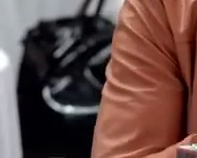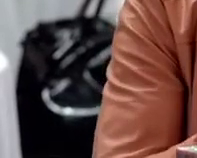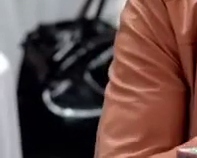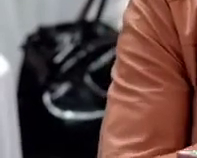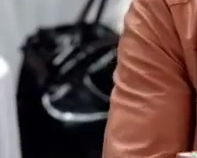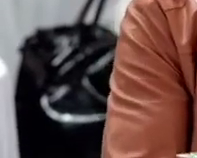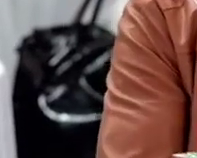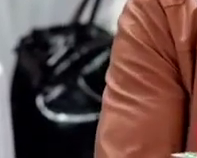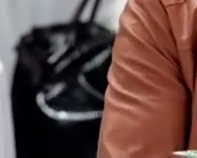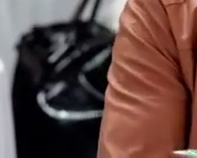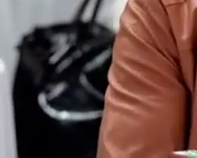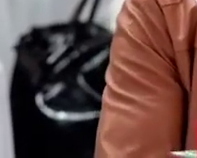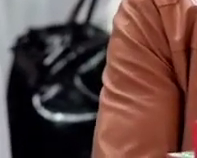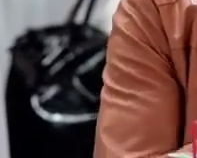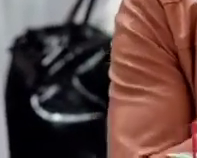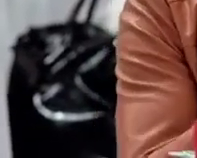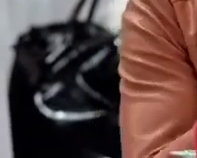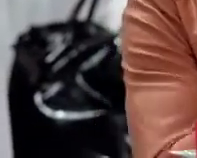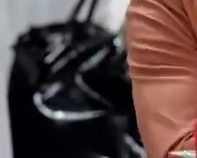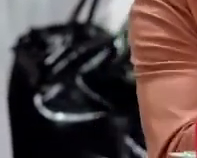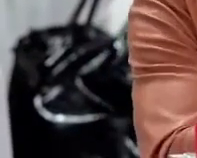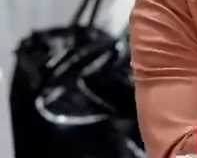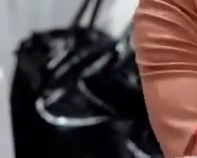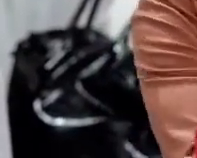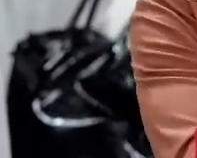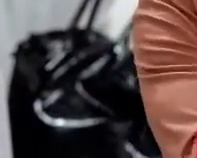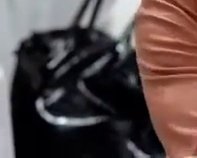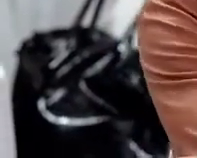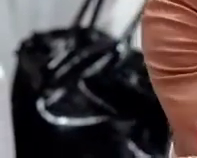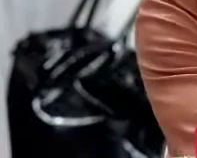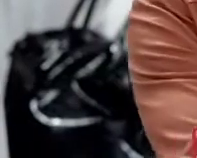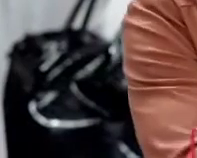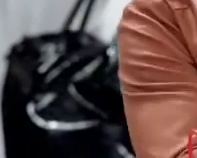they've brought black people here with slavery.